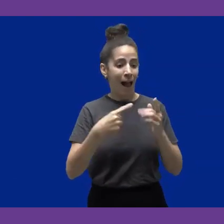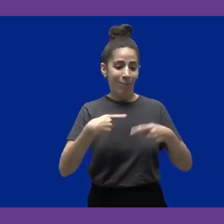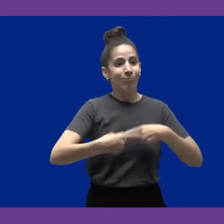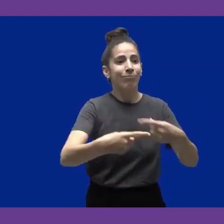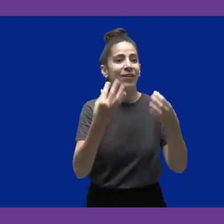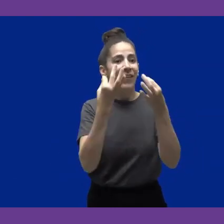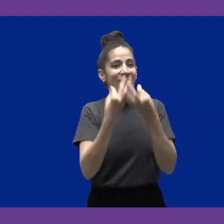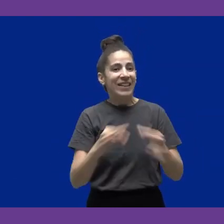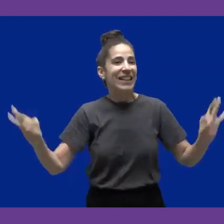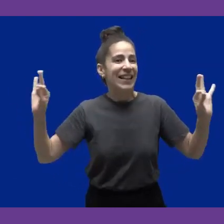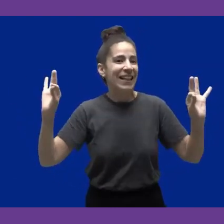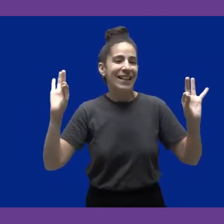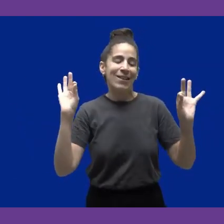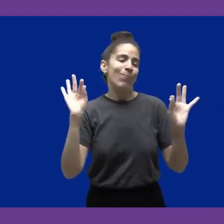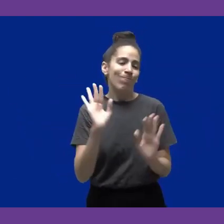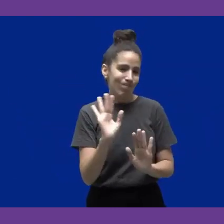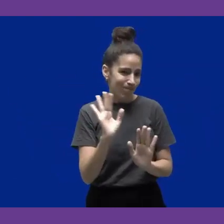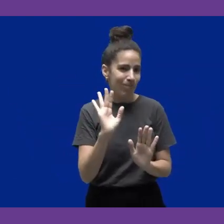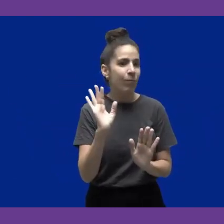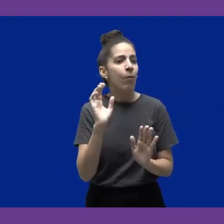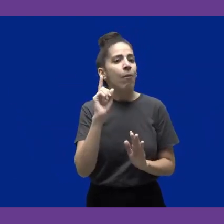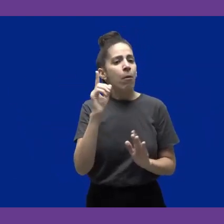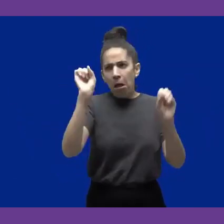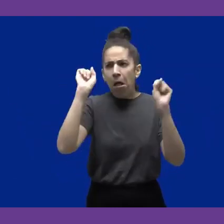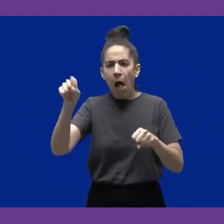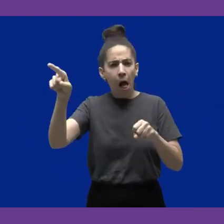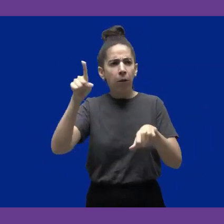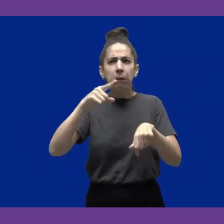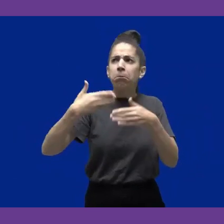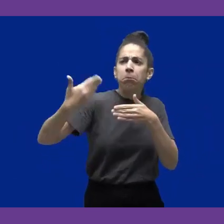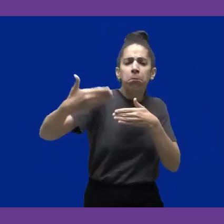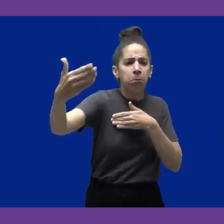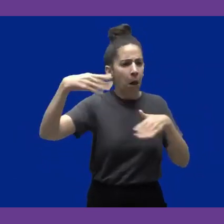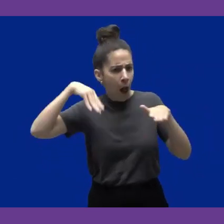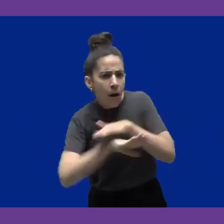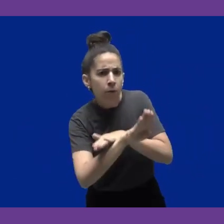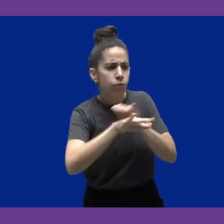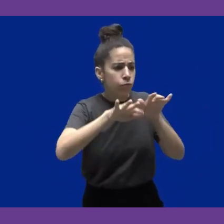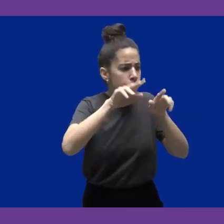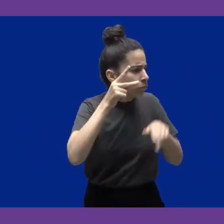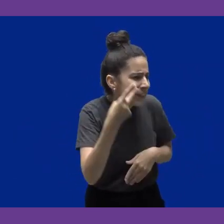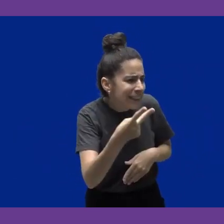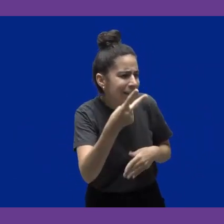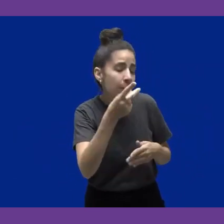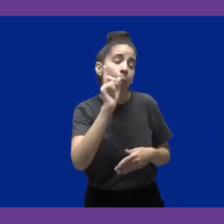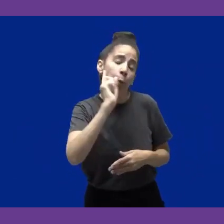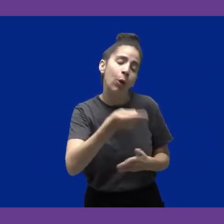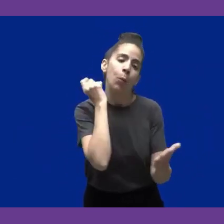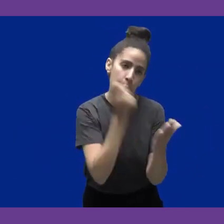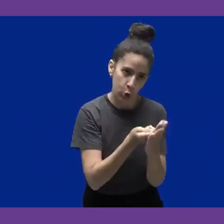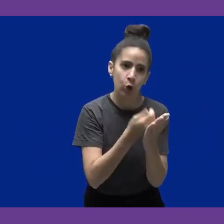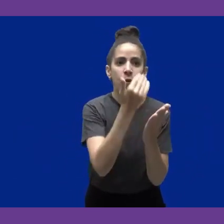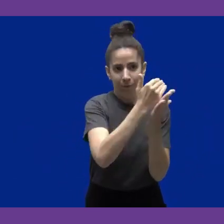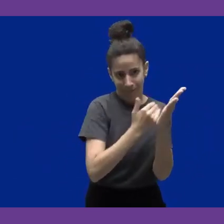document. But I have to mention a very important feature, which is that it's developed and approved by